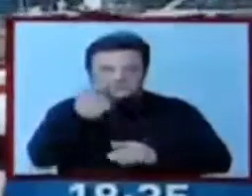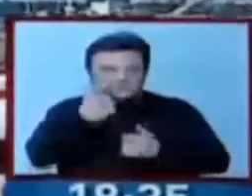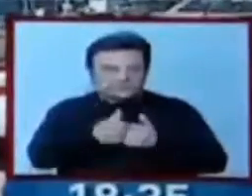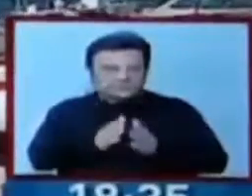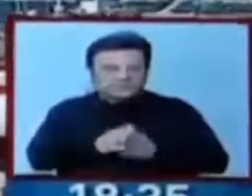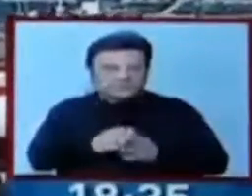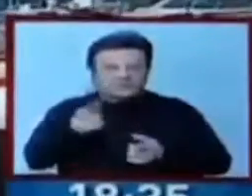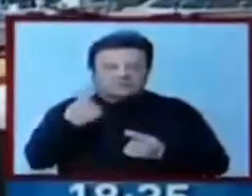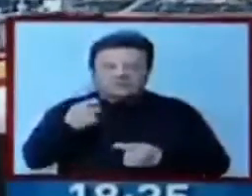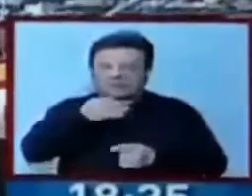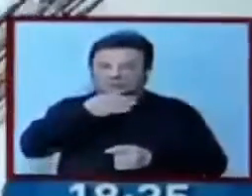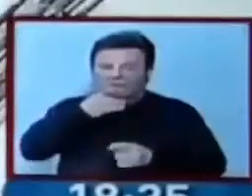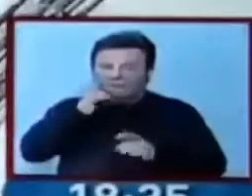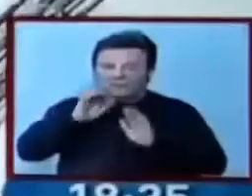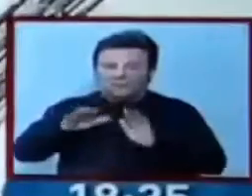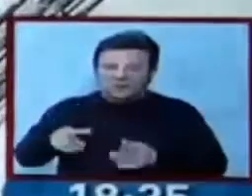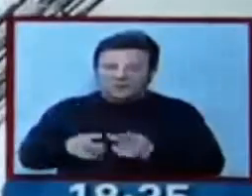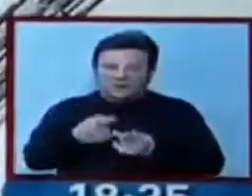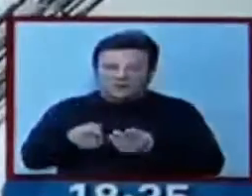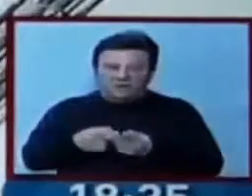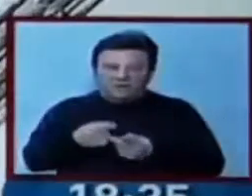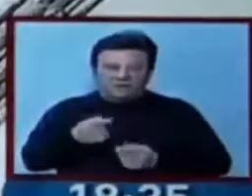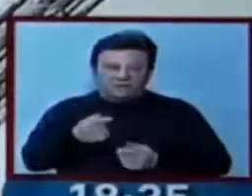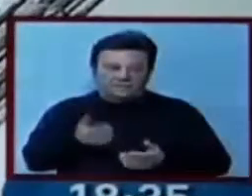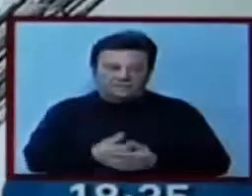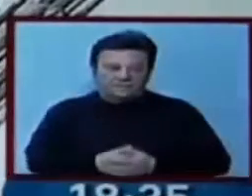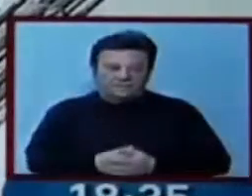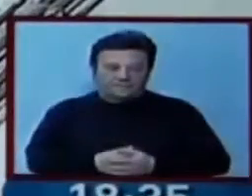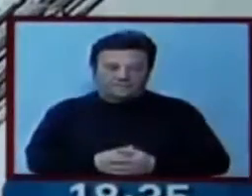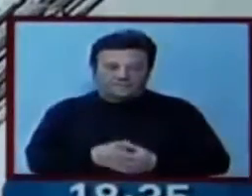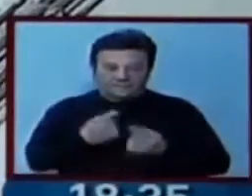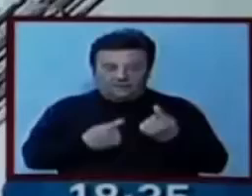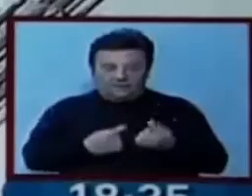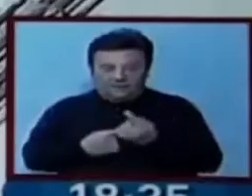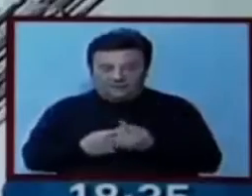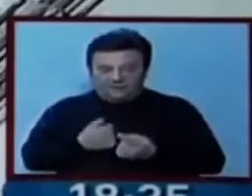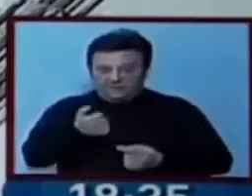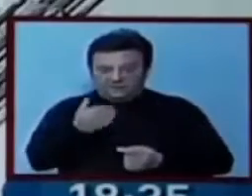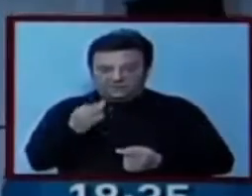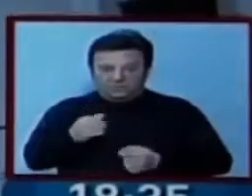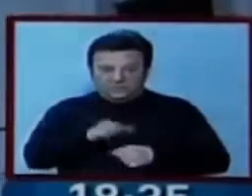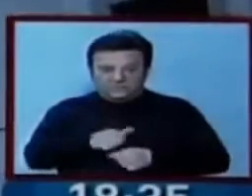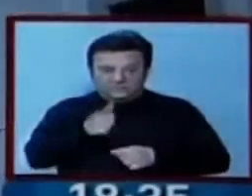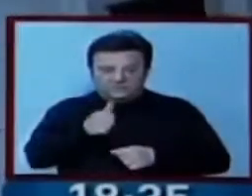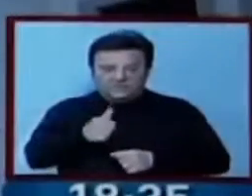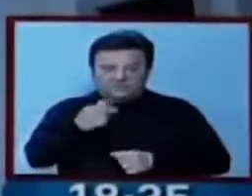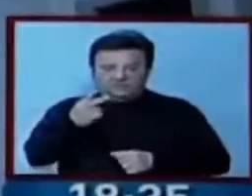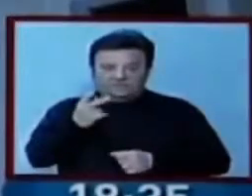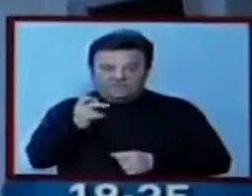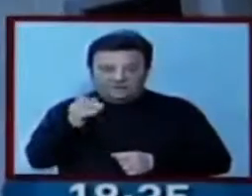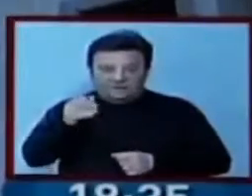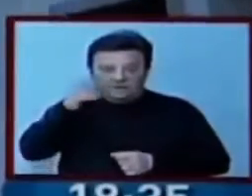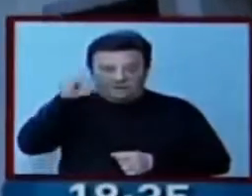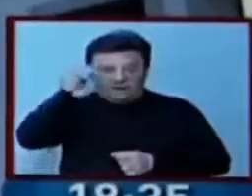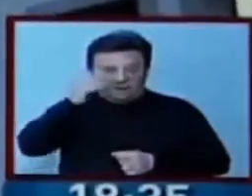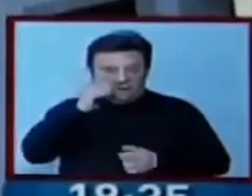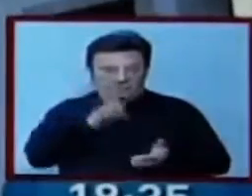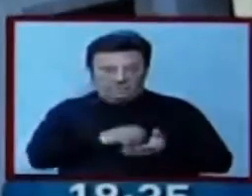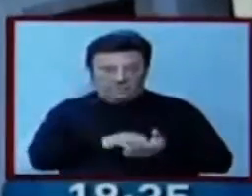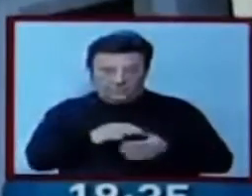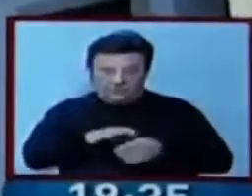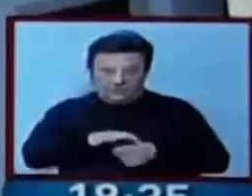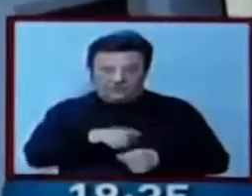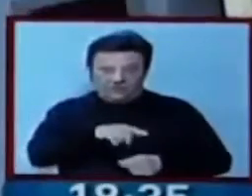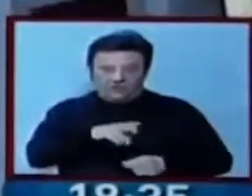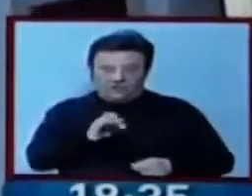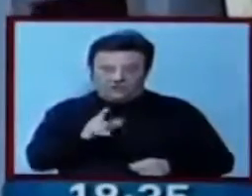about museums and about this and that. Em cada uma das 54 cidades, vilas e aldeias retratadas no guia,